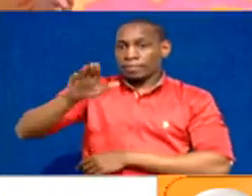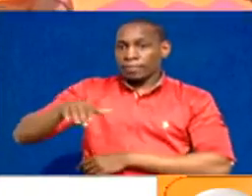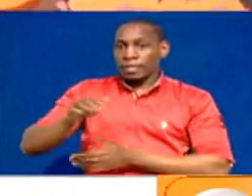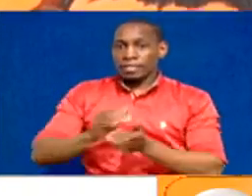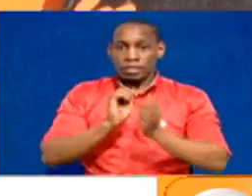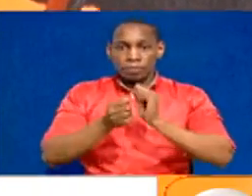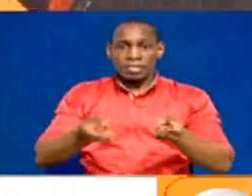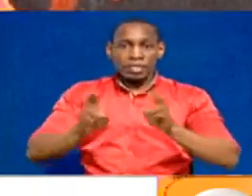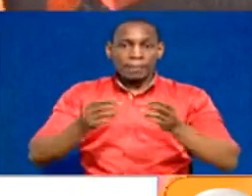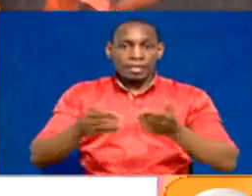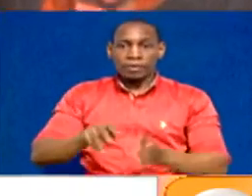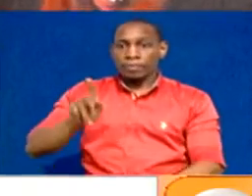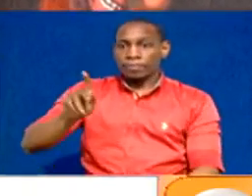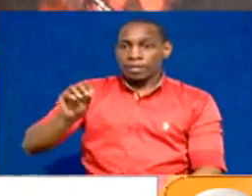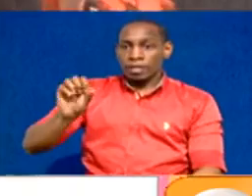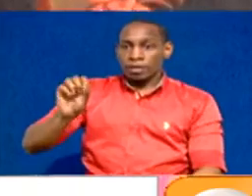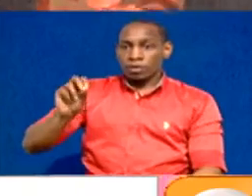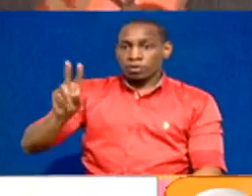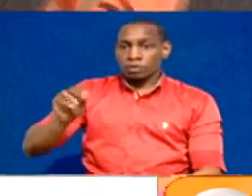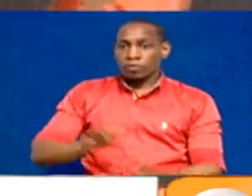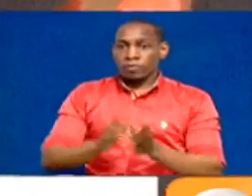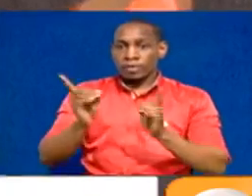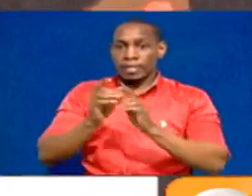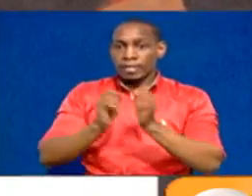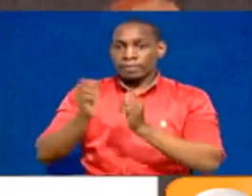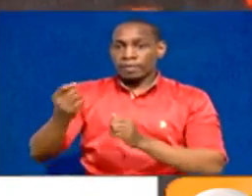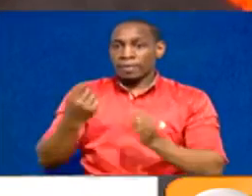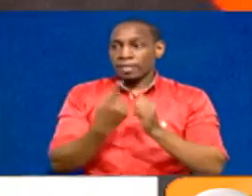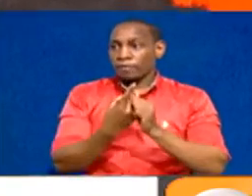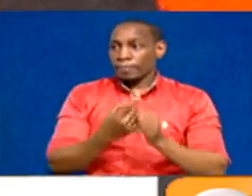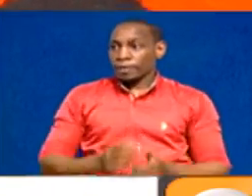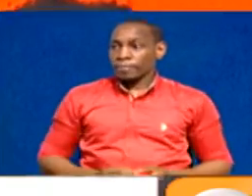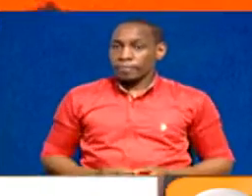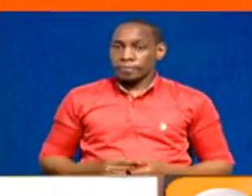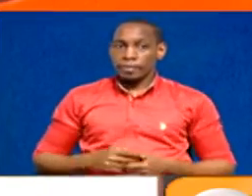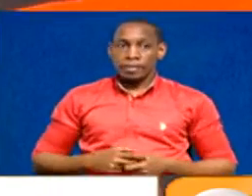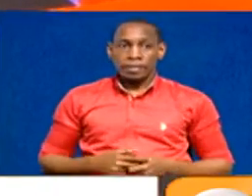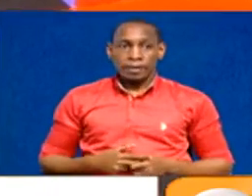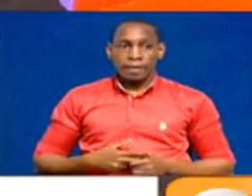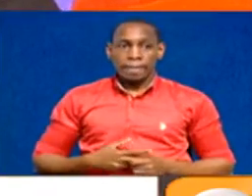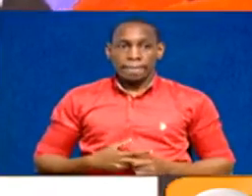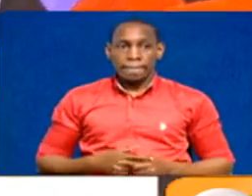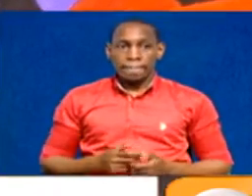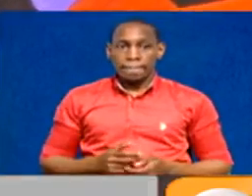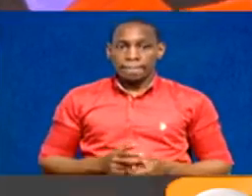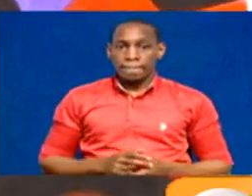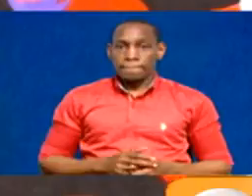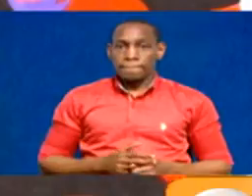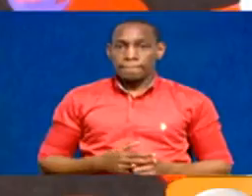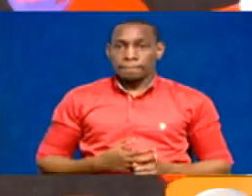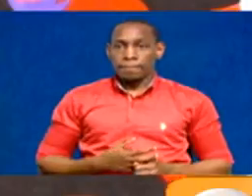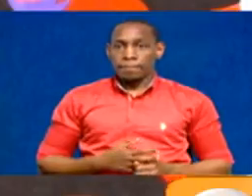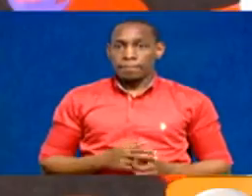Competition to be held in Kosovo on the 15th of November. Francis Mtalaki, Citizen TV, Mombasa.